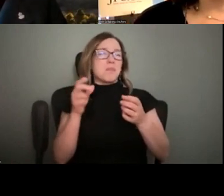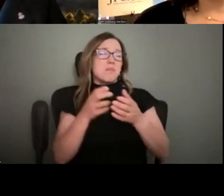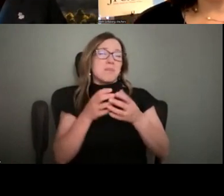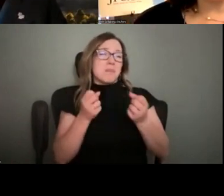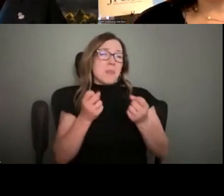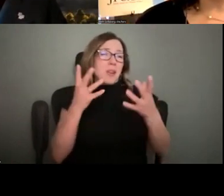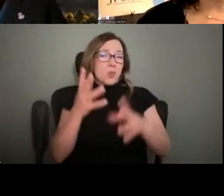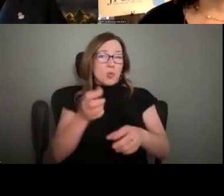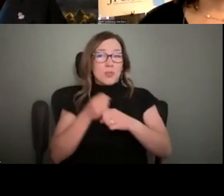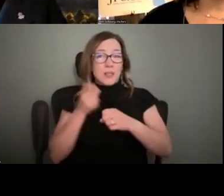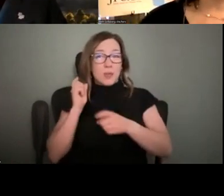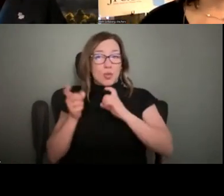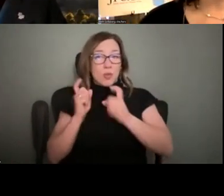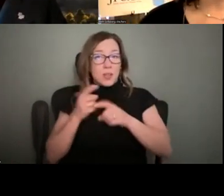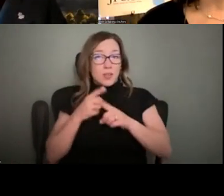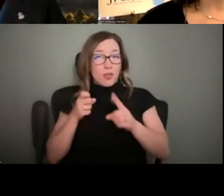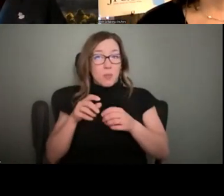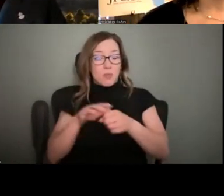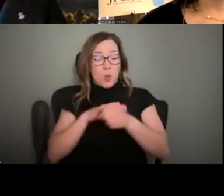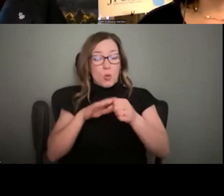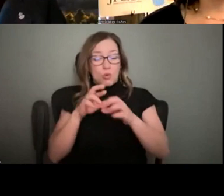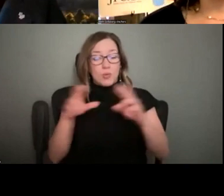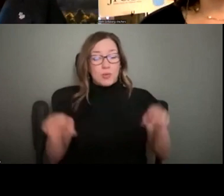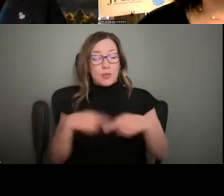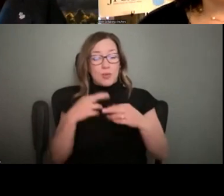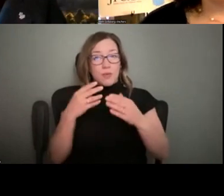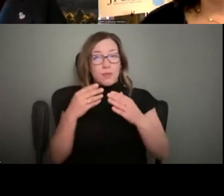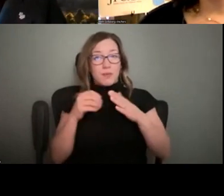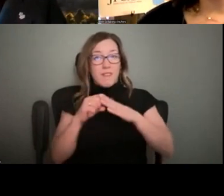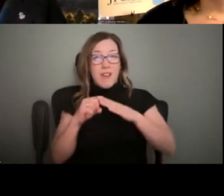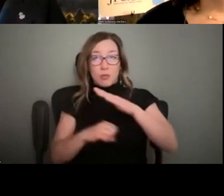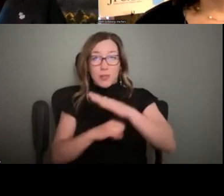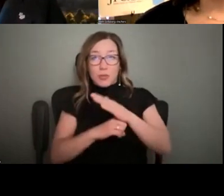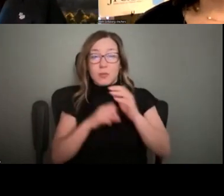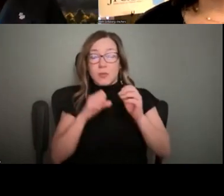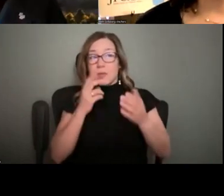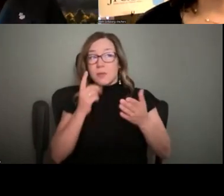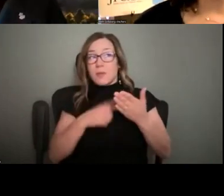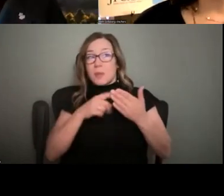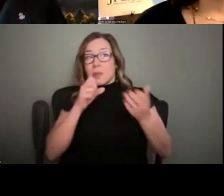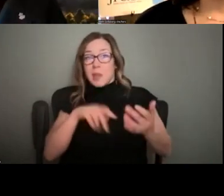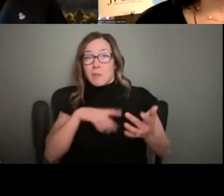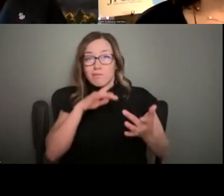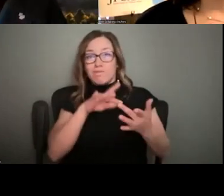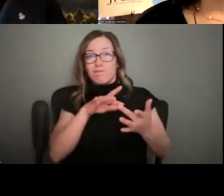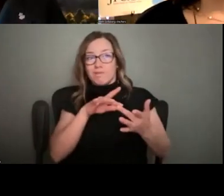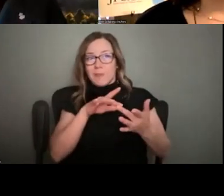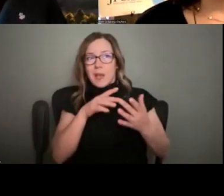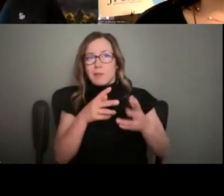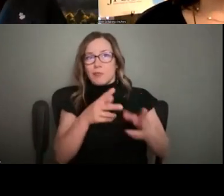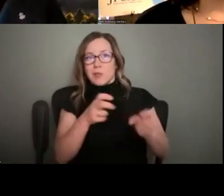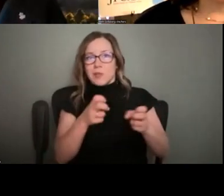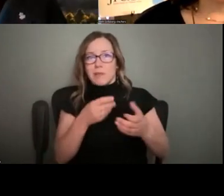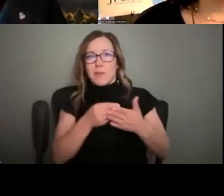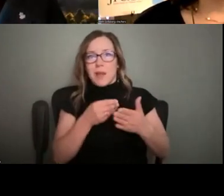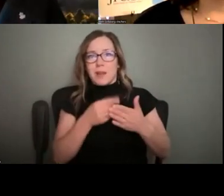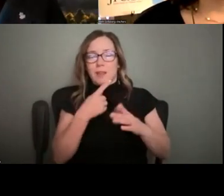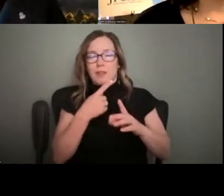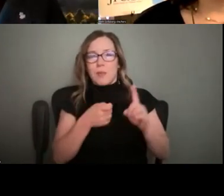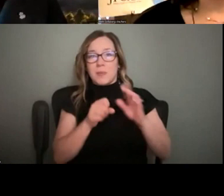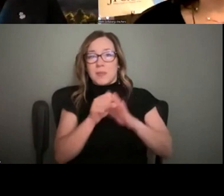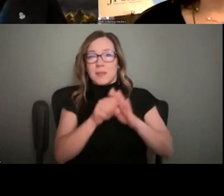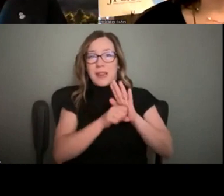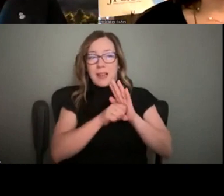regional foundations. Some are able to tap into statewide funds. Many do